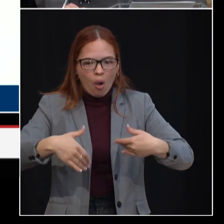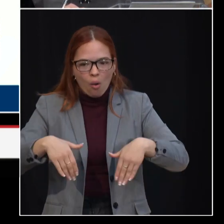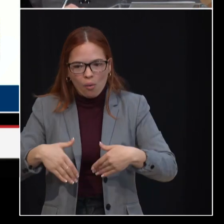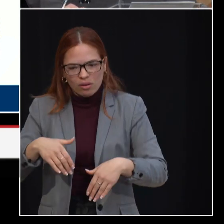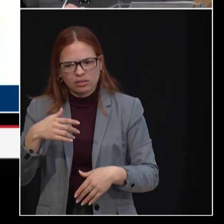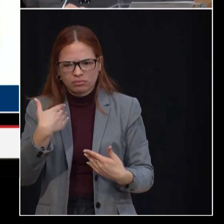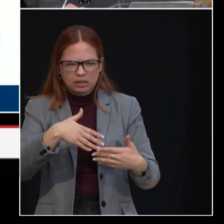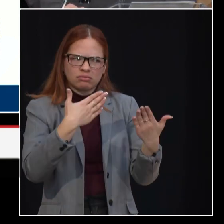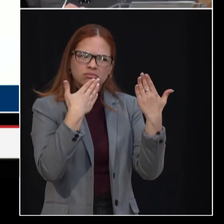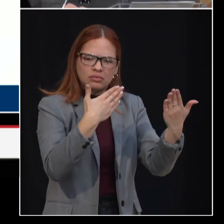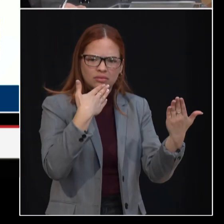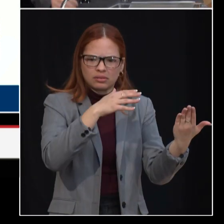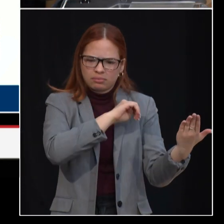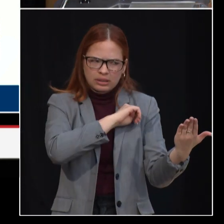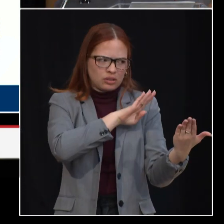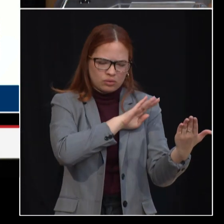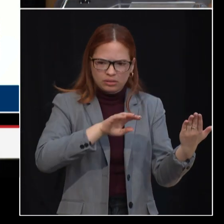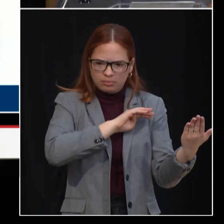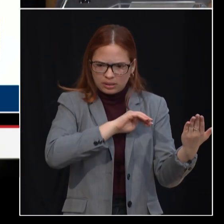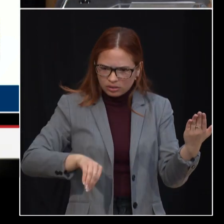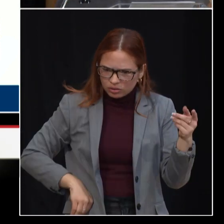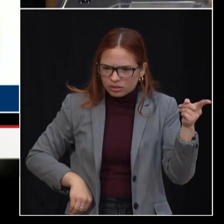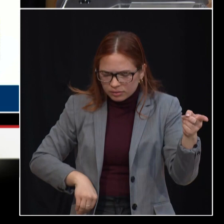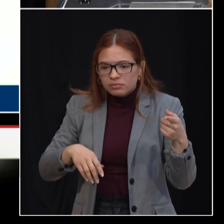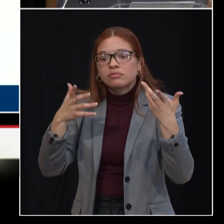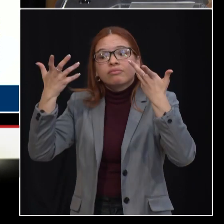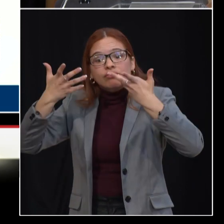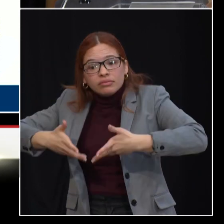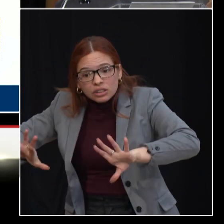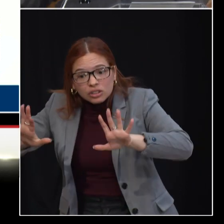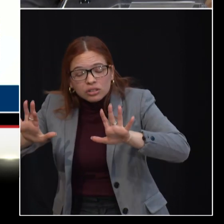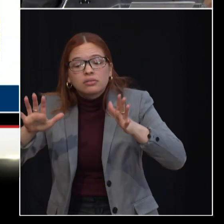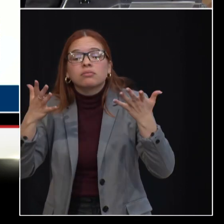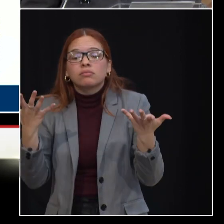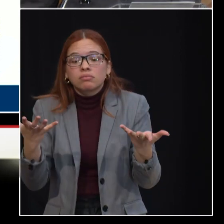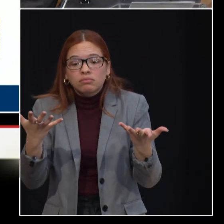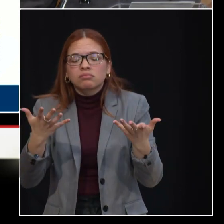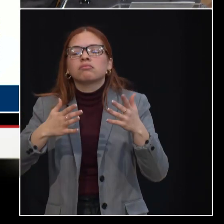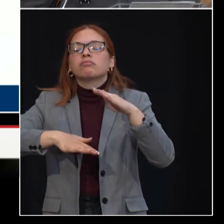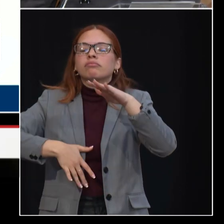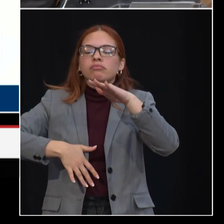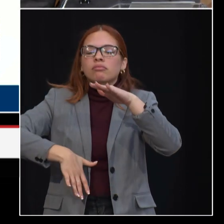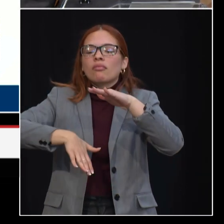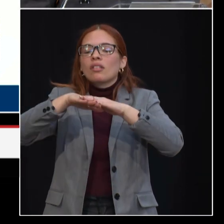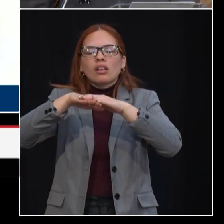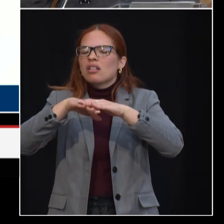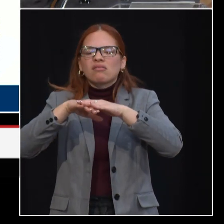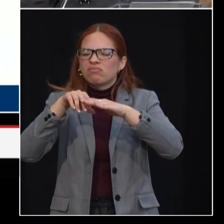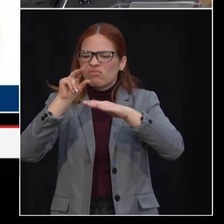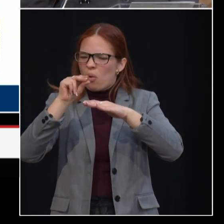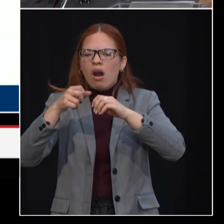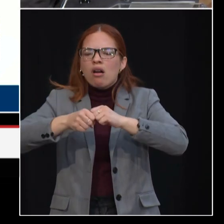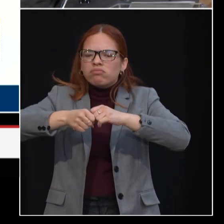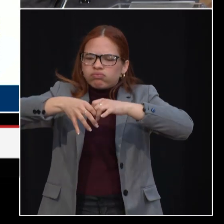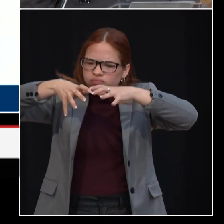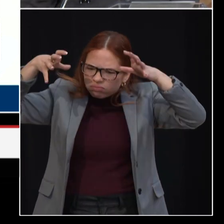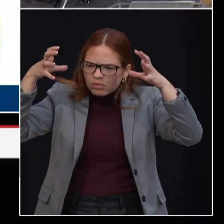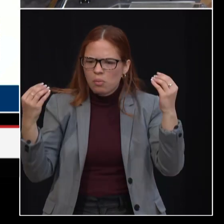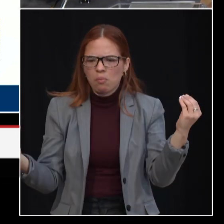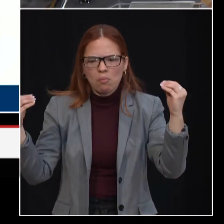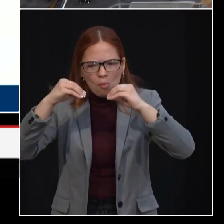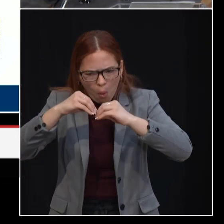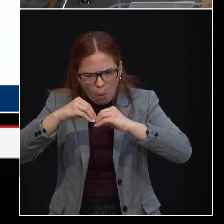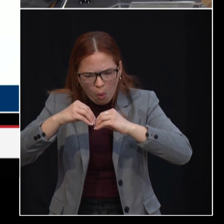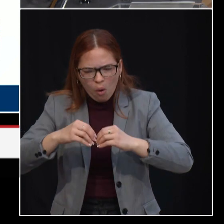And then once we did it, she said this is no longer the ceiling, it's the floor. And so our goal this year is